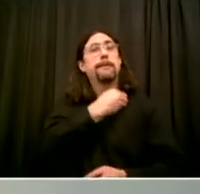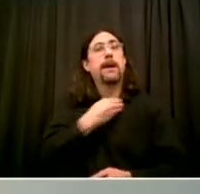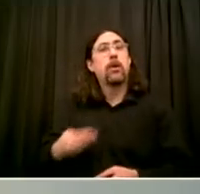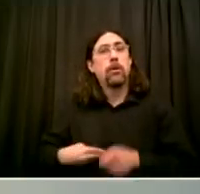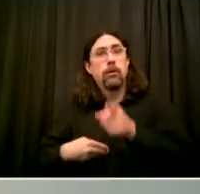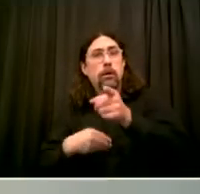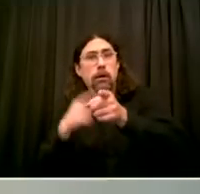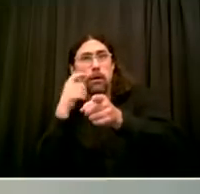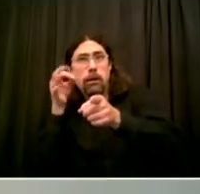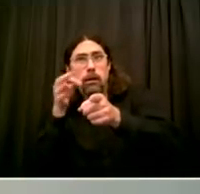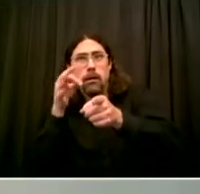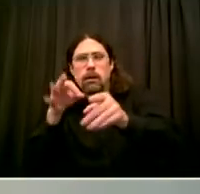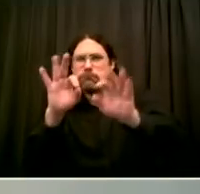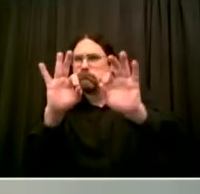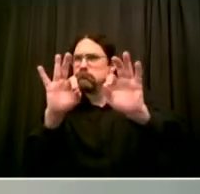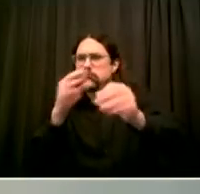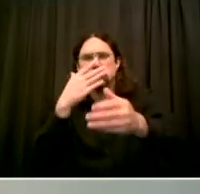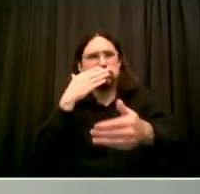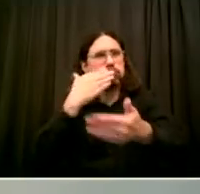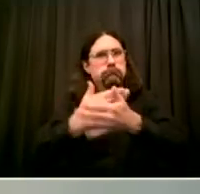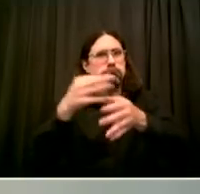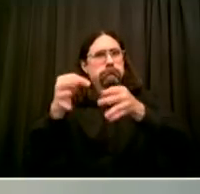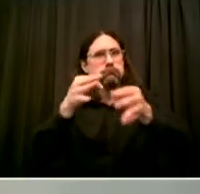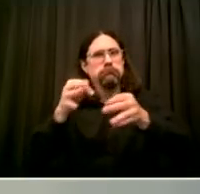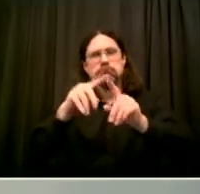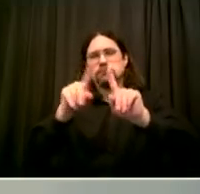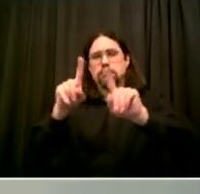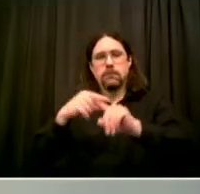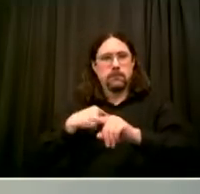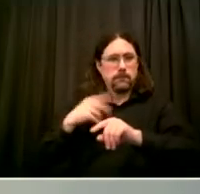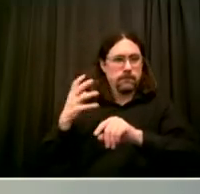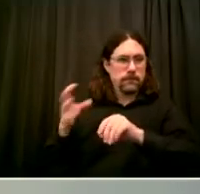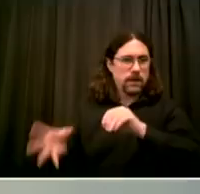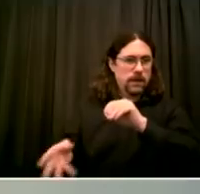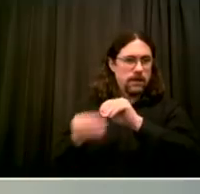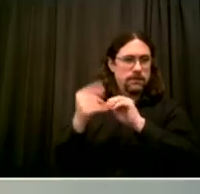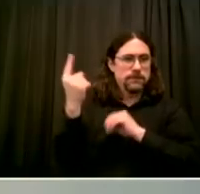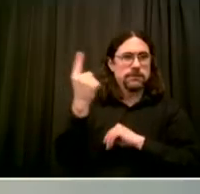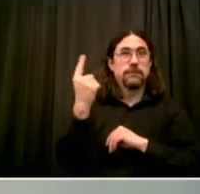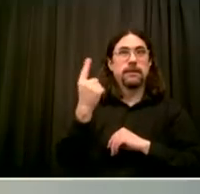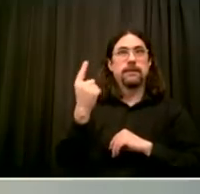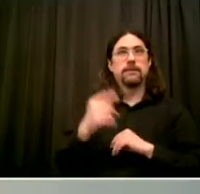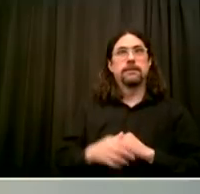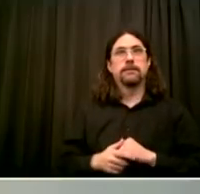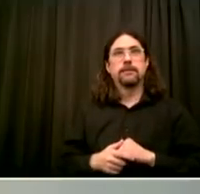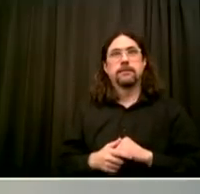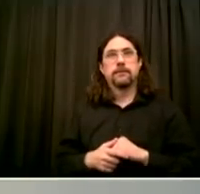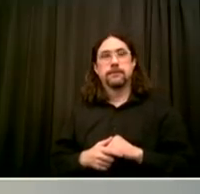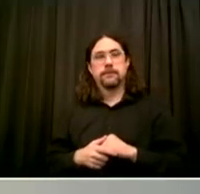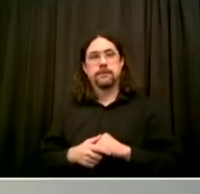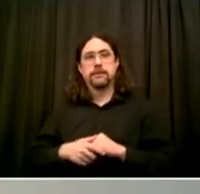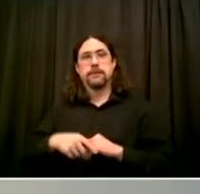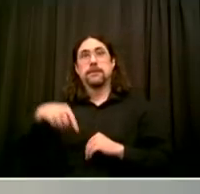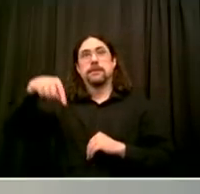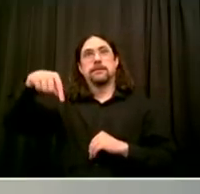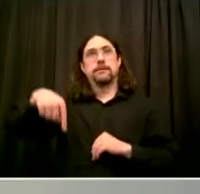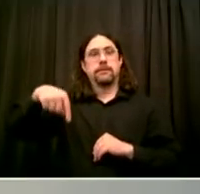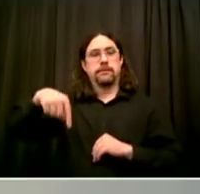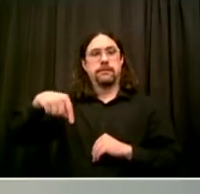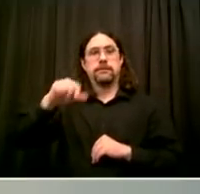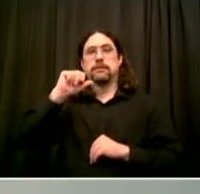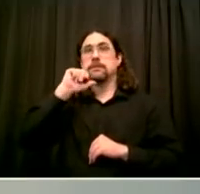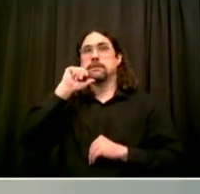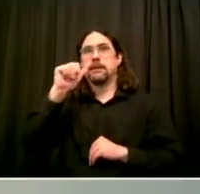or quarantine. In our experience, overwhelmingly with other diseases such as tuberculosis, is